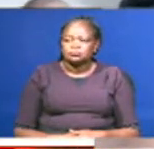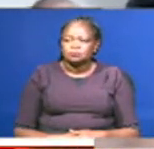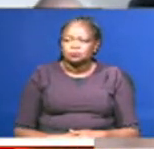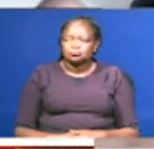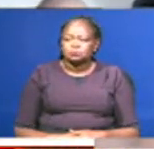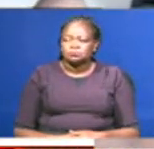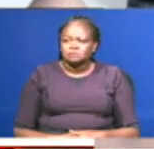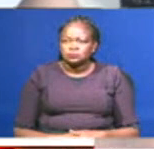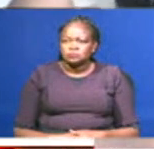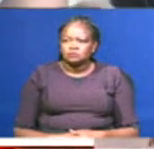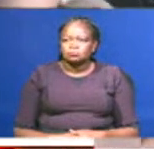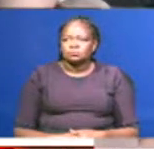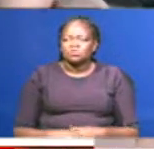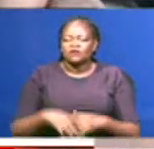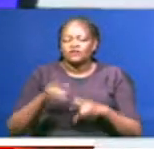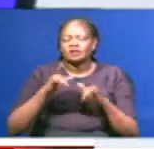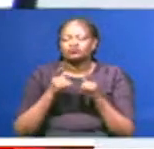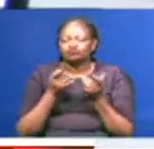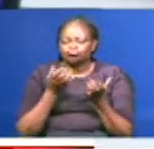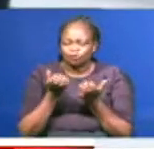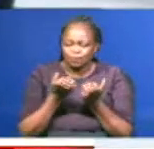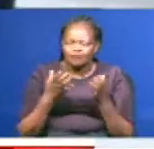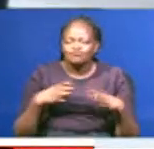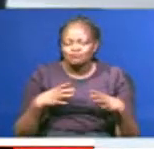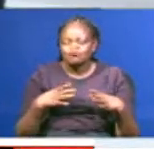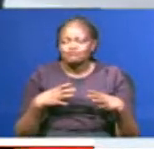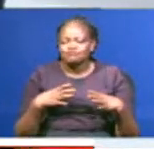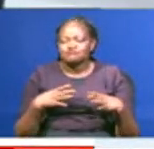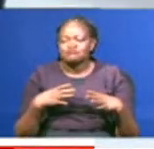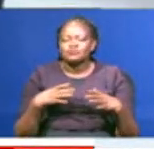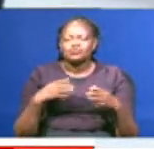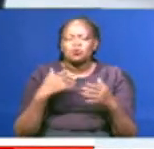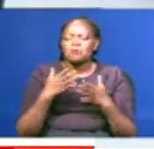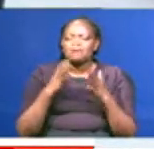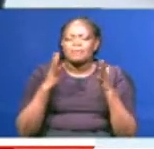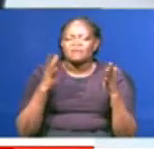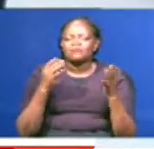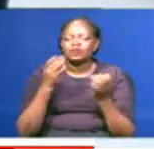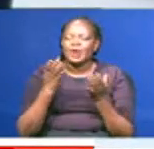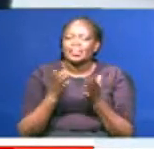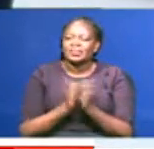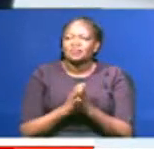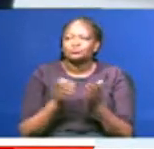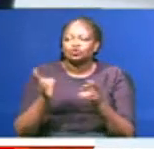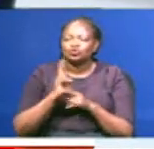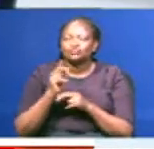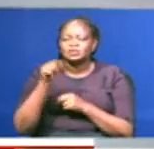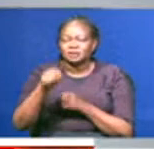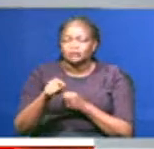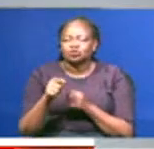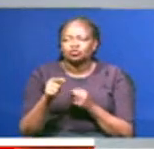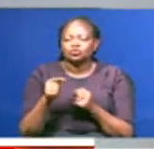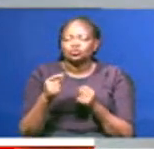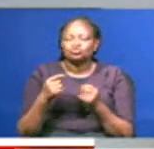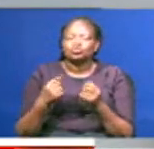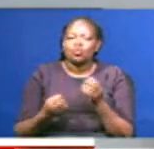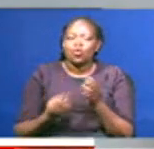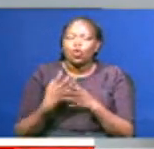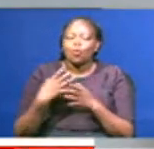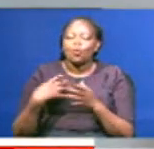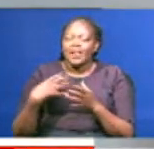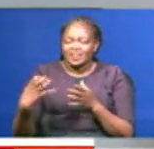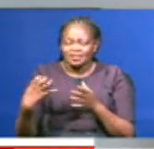Forex trading has been gaining popularity for traders and investors keen on exploiting the risk to grow wealth by taking advantage of